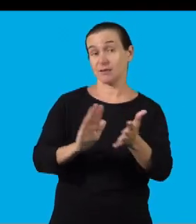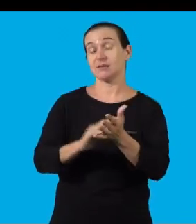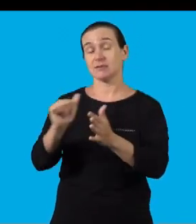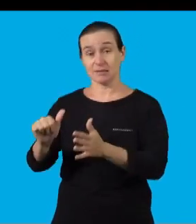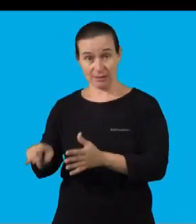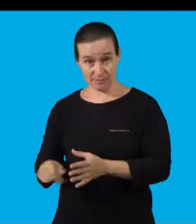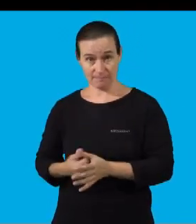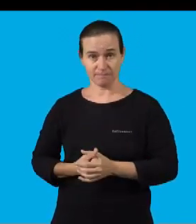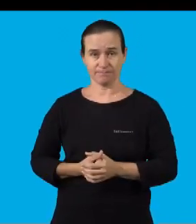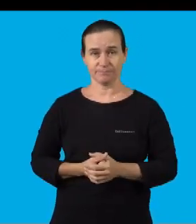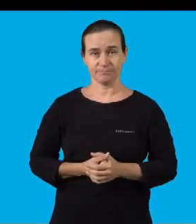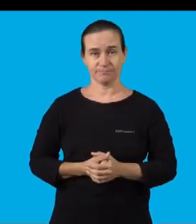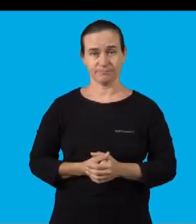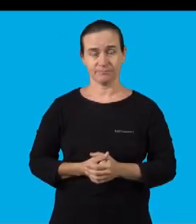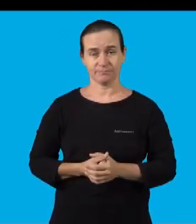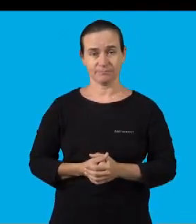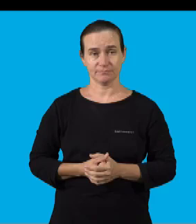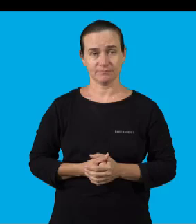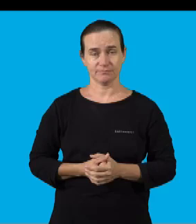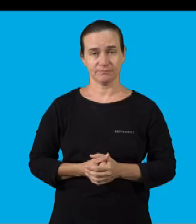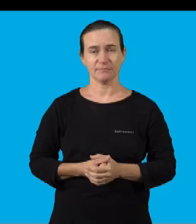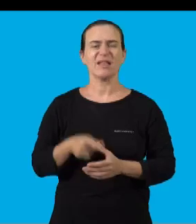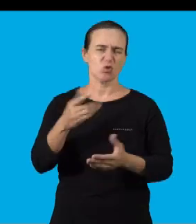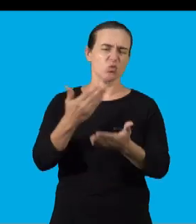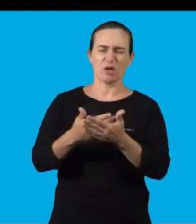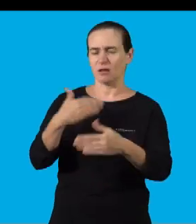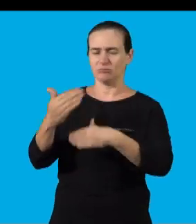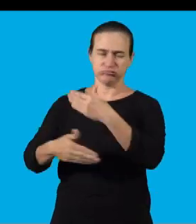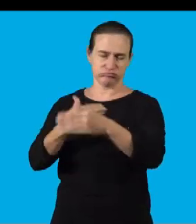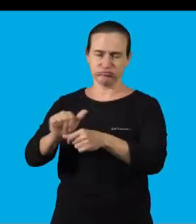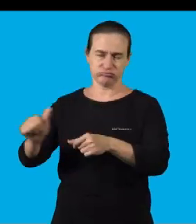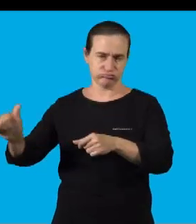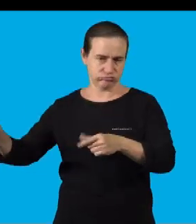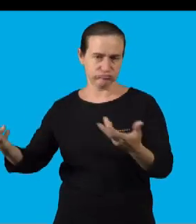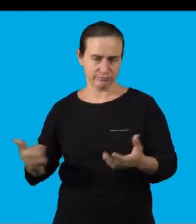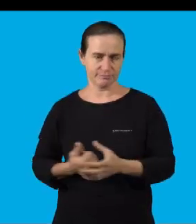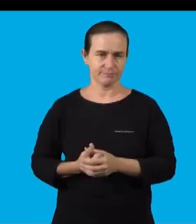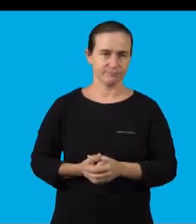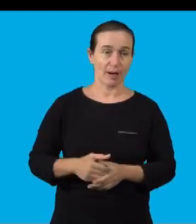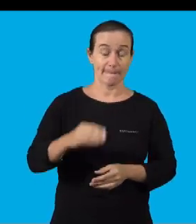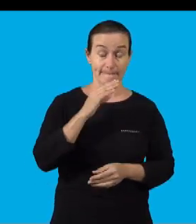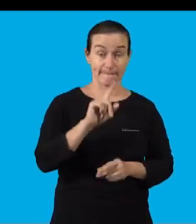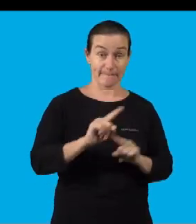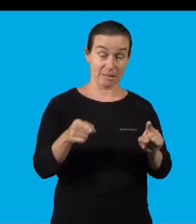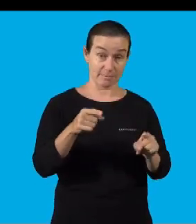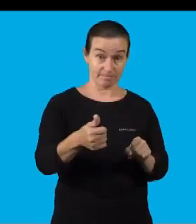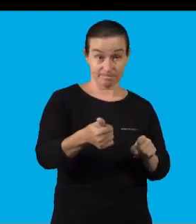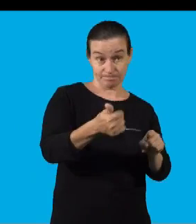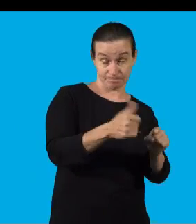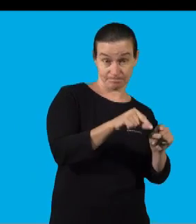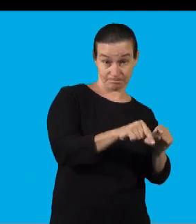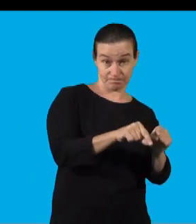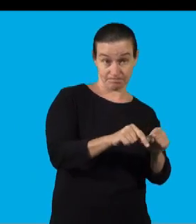8 and 10 and 16. Of course, you can continue with that, but we do know that when it